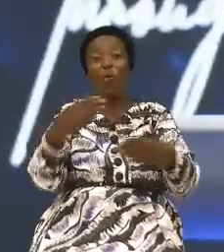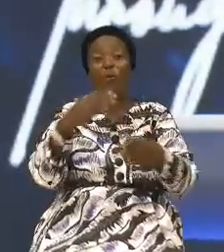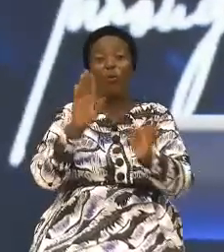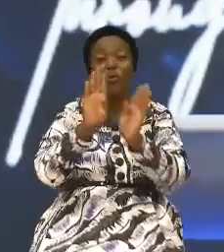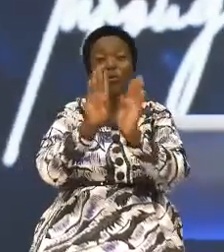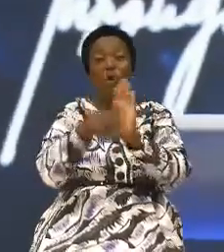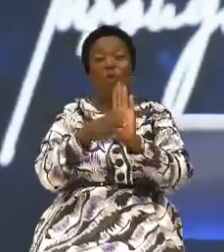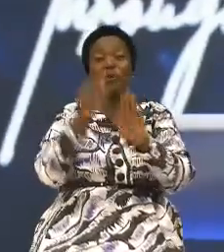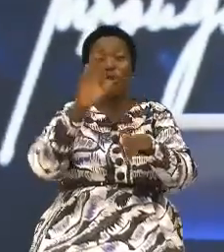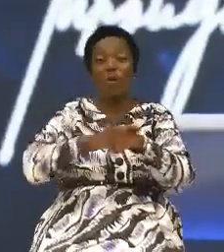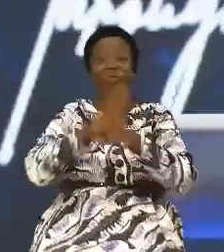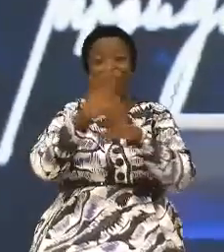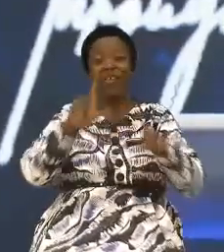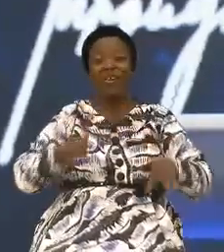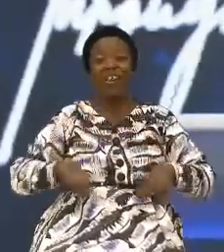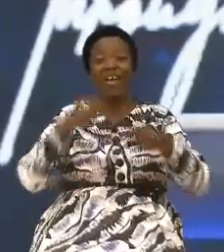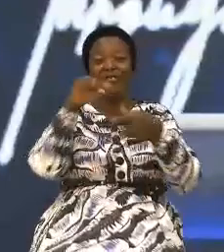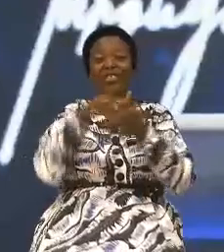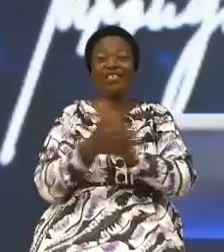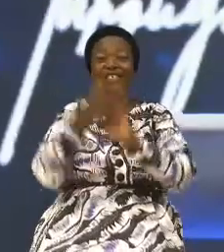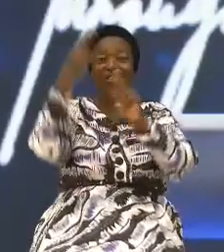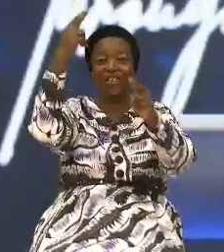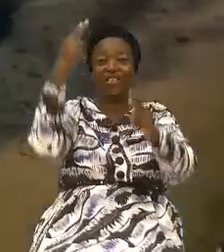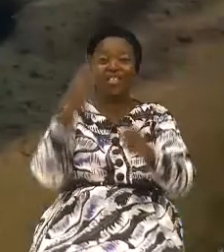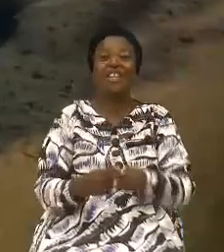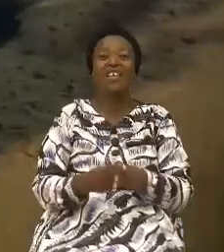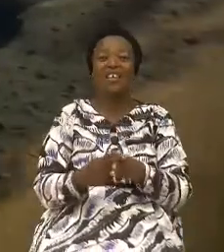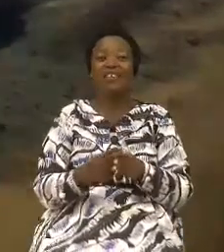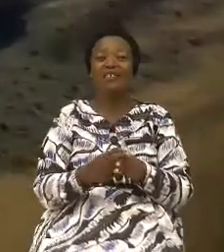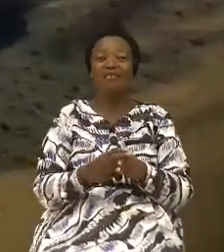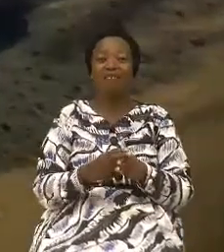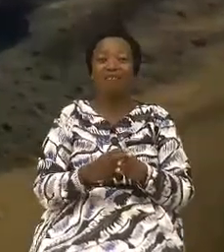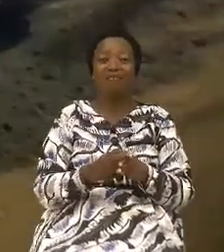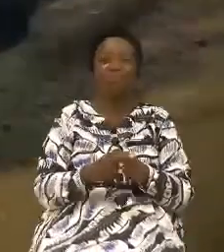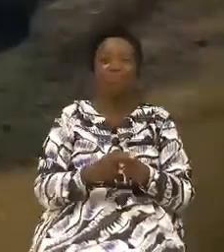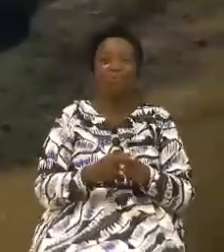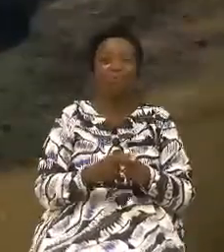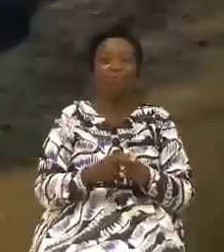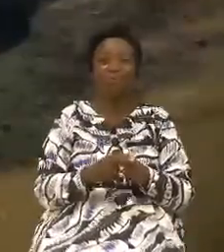upon your life in Jesus' name.